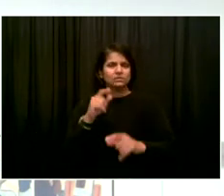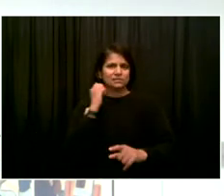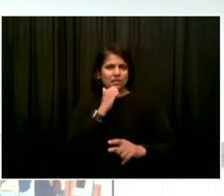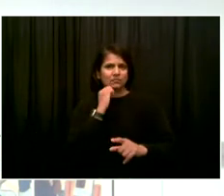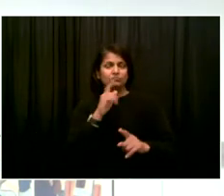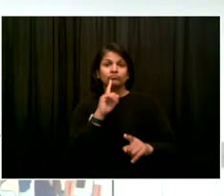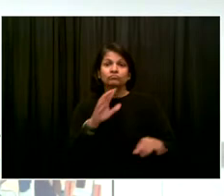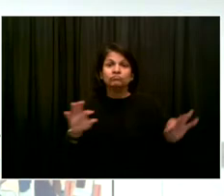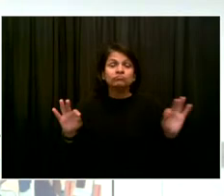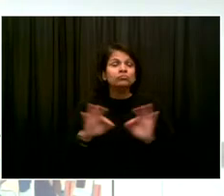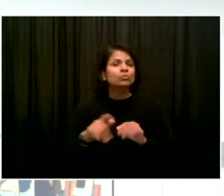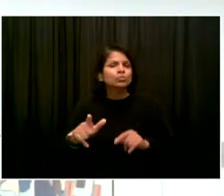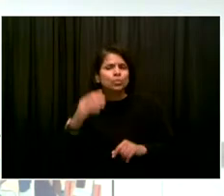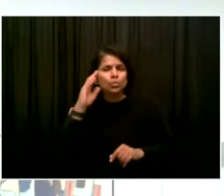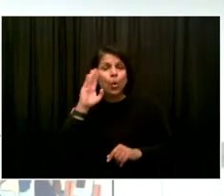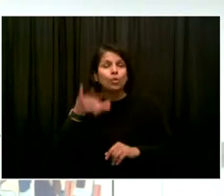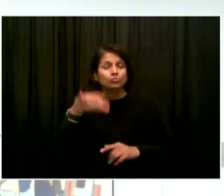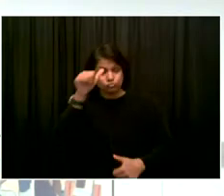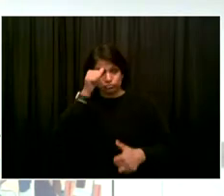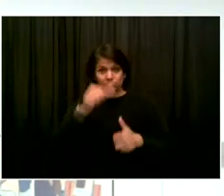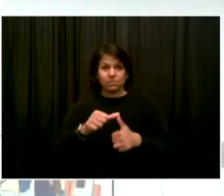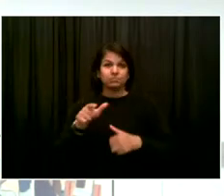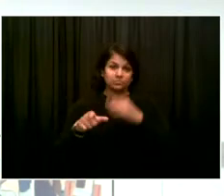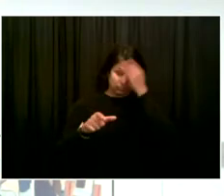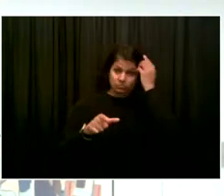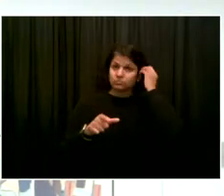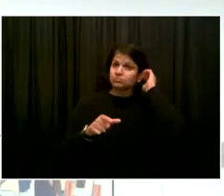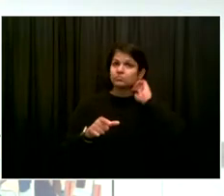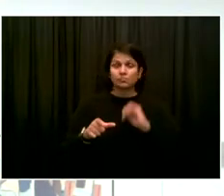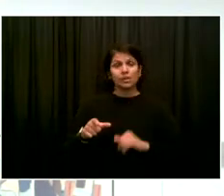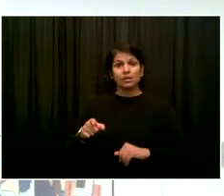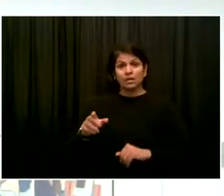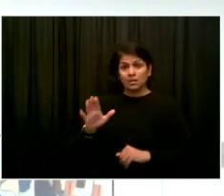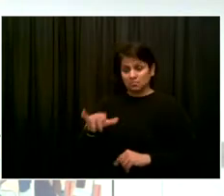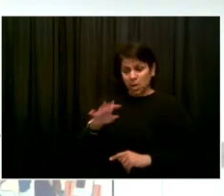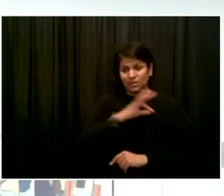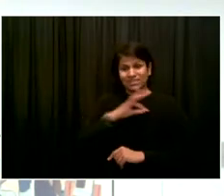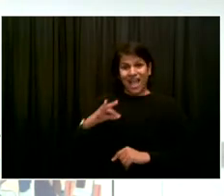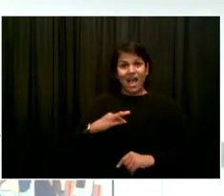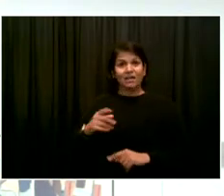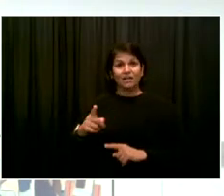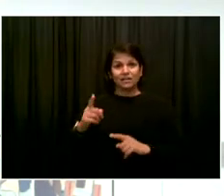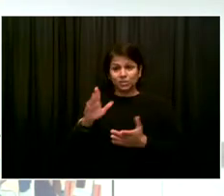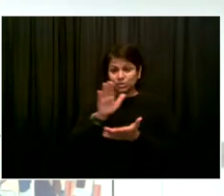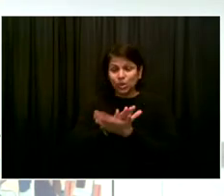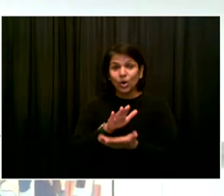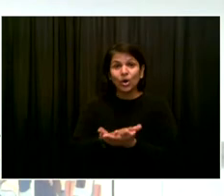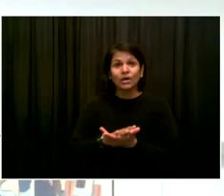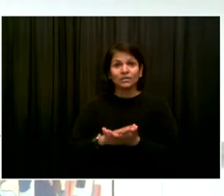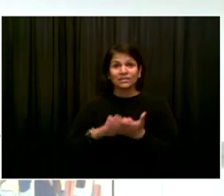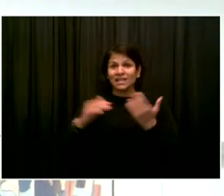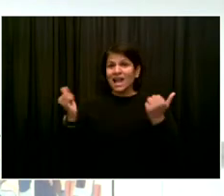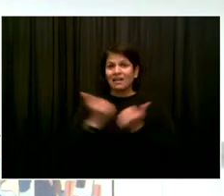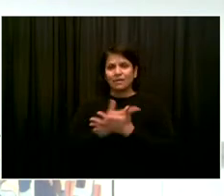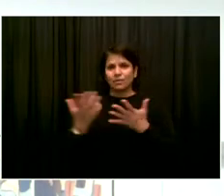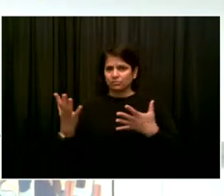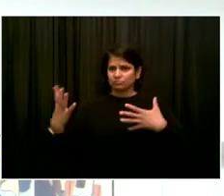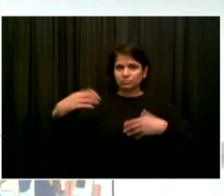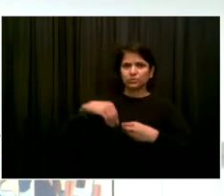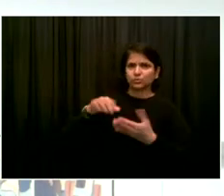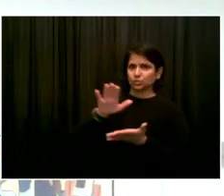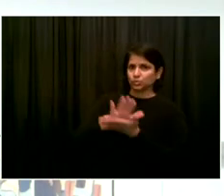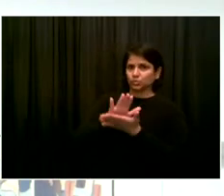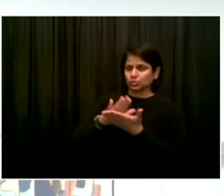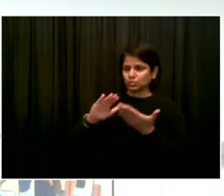because our staff and students, everyone who's part of a school community also has access to